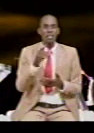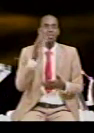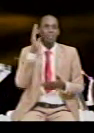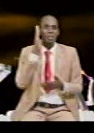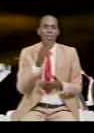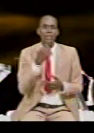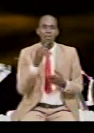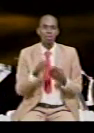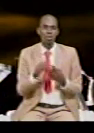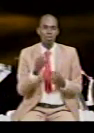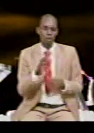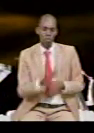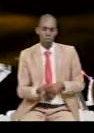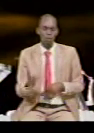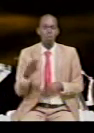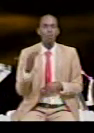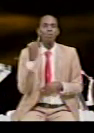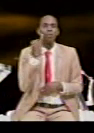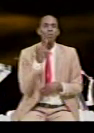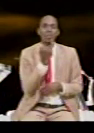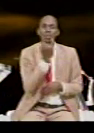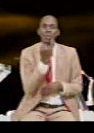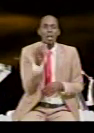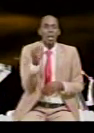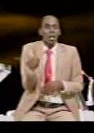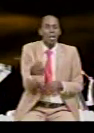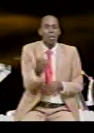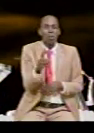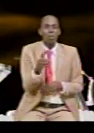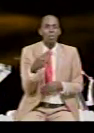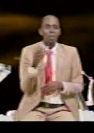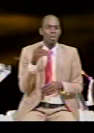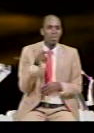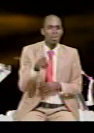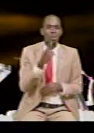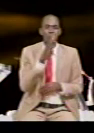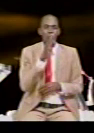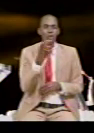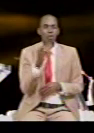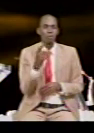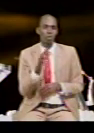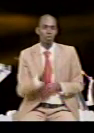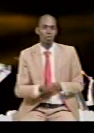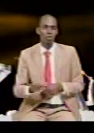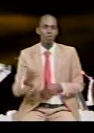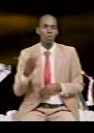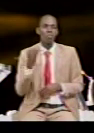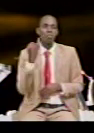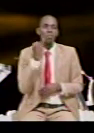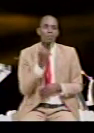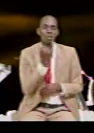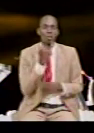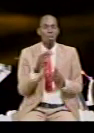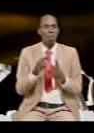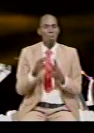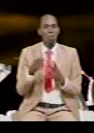thou shalt say to the children of Israel, whosoever he be of the children of Israel, or of